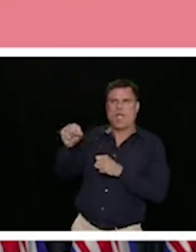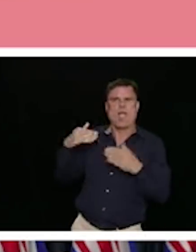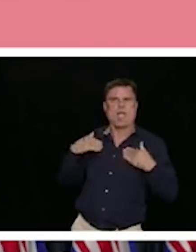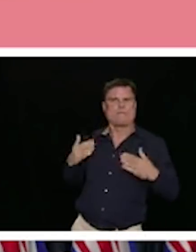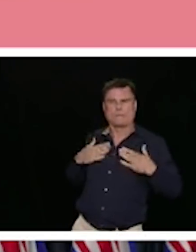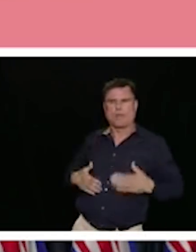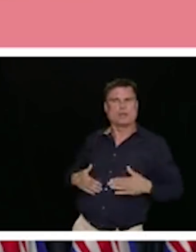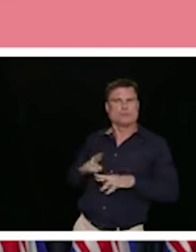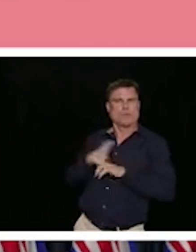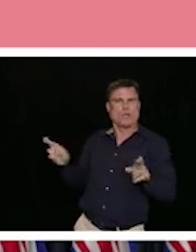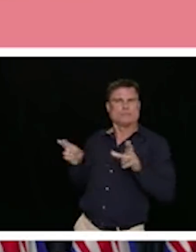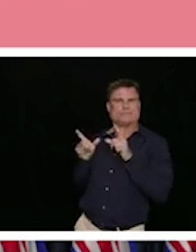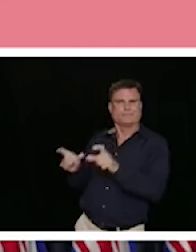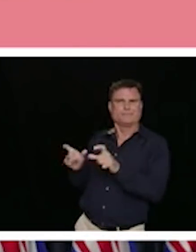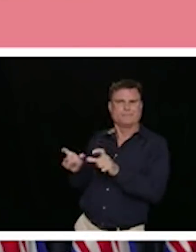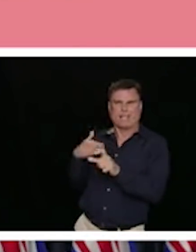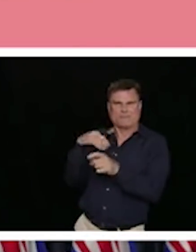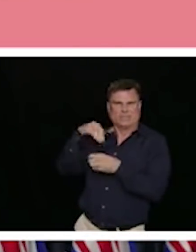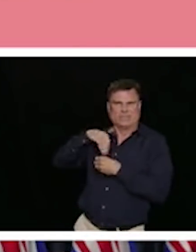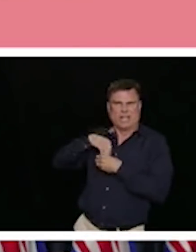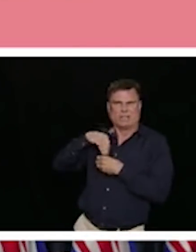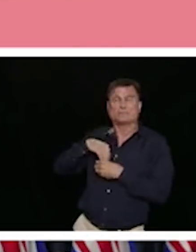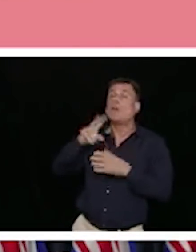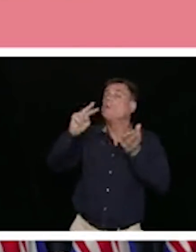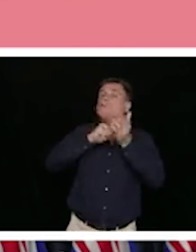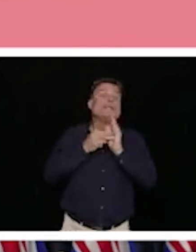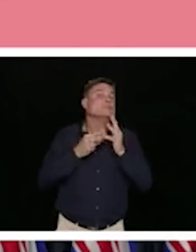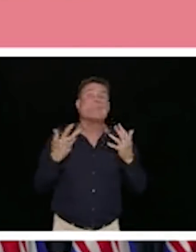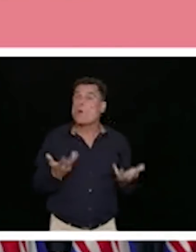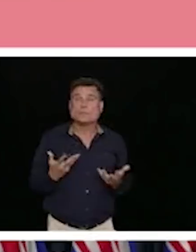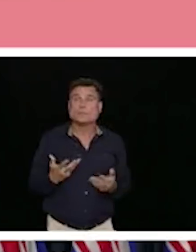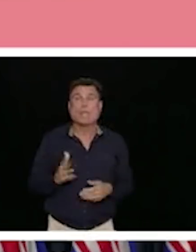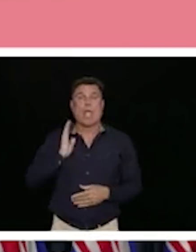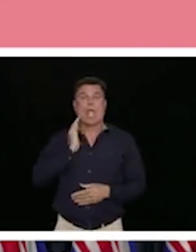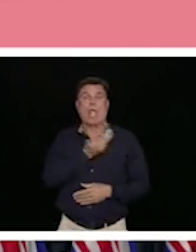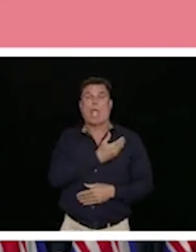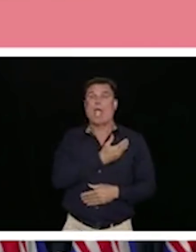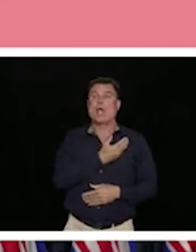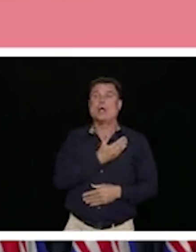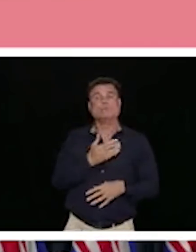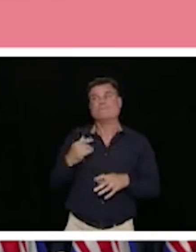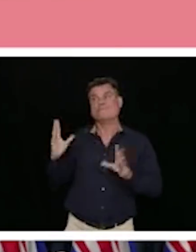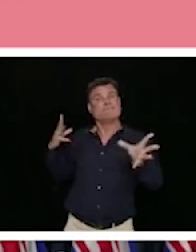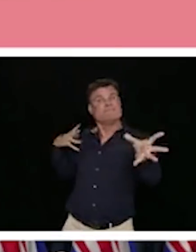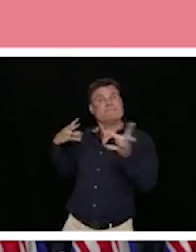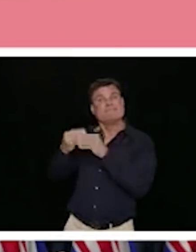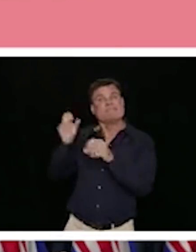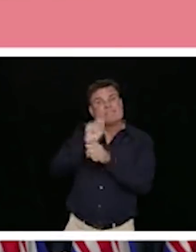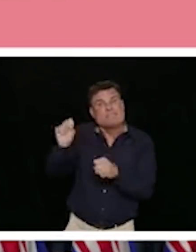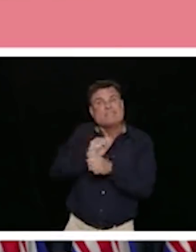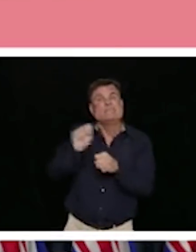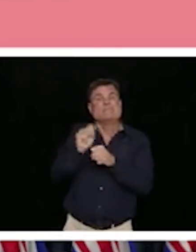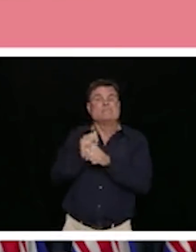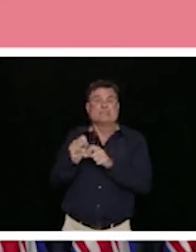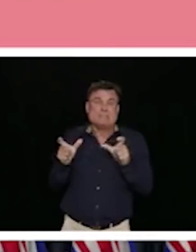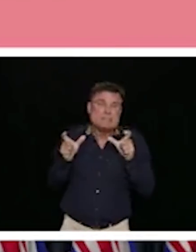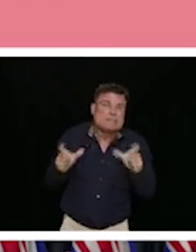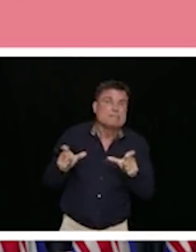different time periods to give us a sense of the progression or snapshot of the progression of the virus in our